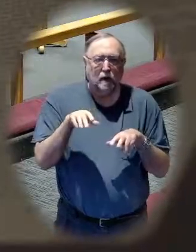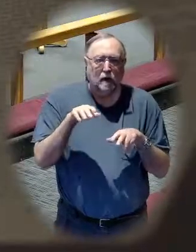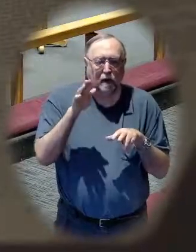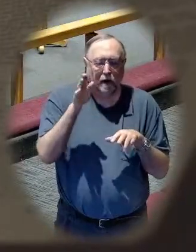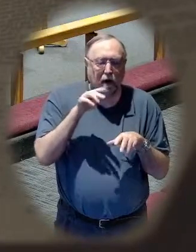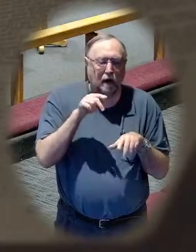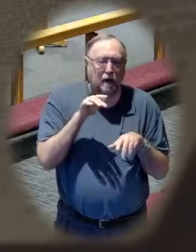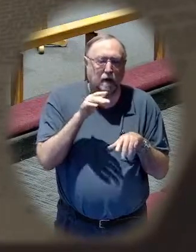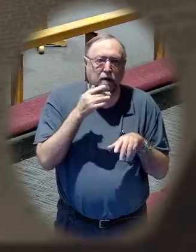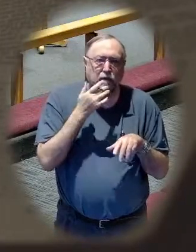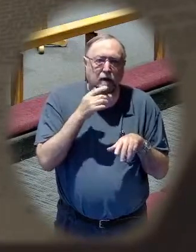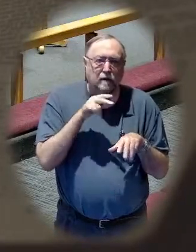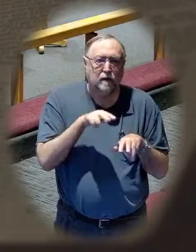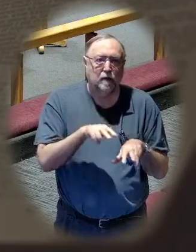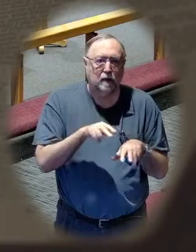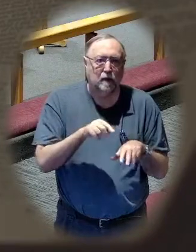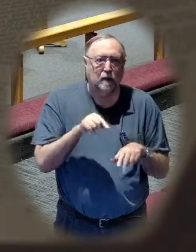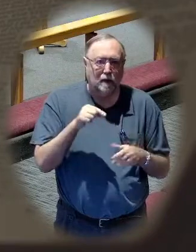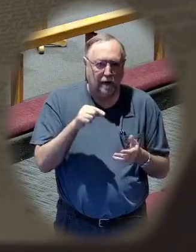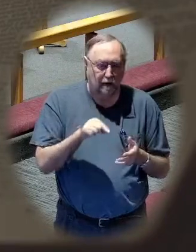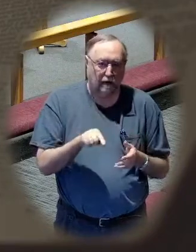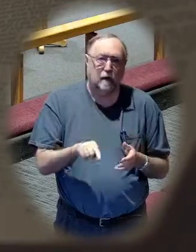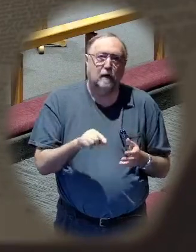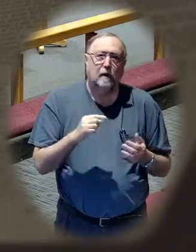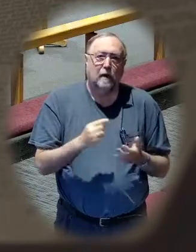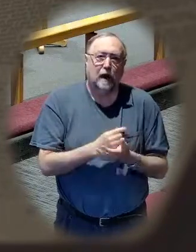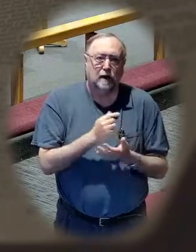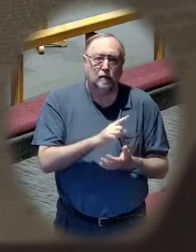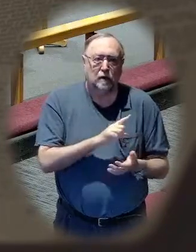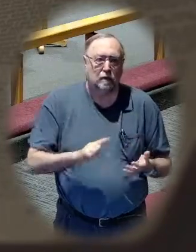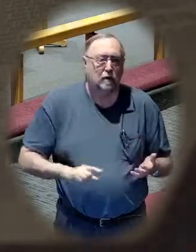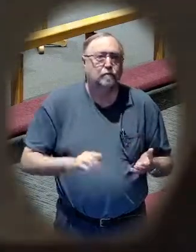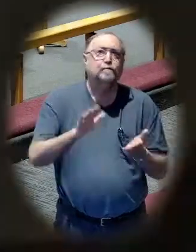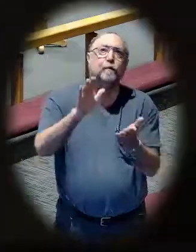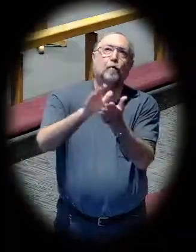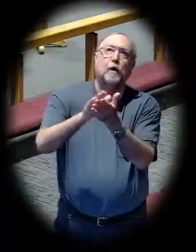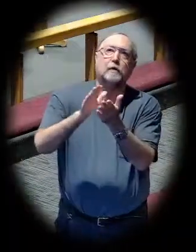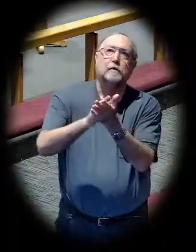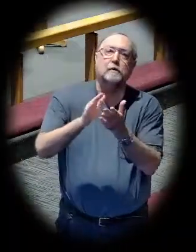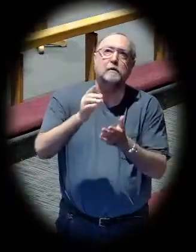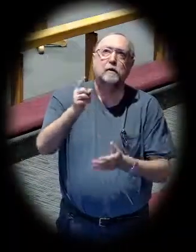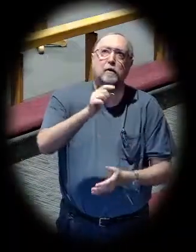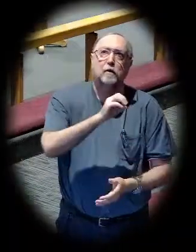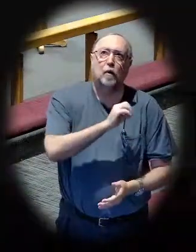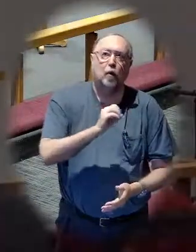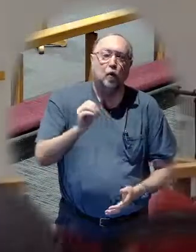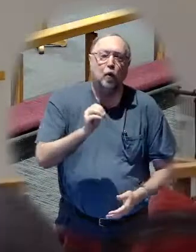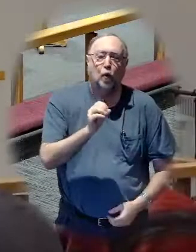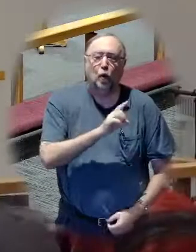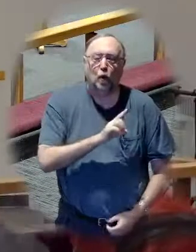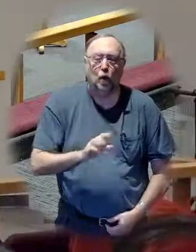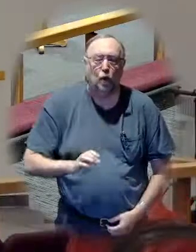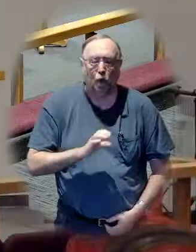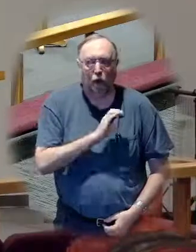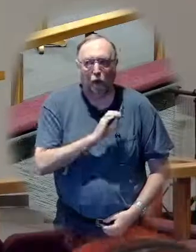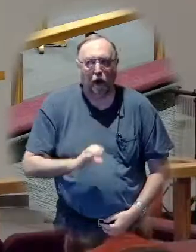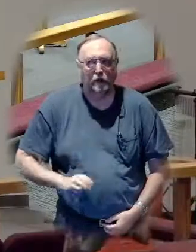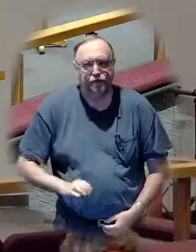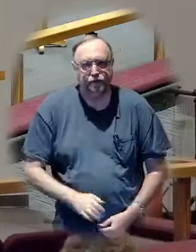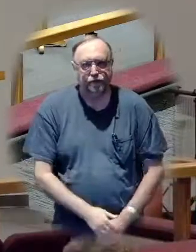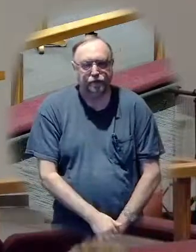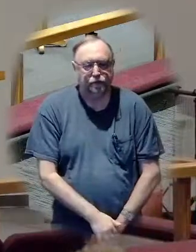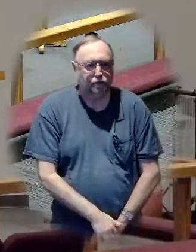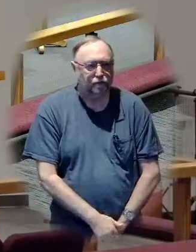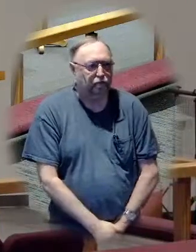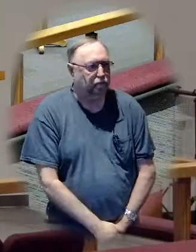the gospel of the Lord. Praise to you, O Christ. The congregation may be seated. We continue in song with "What